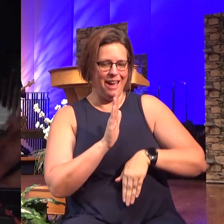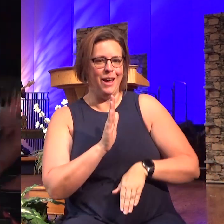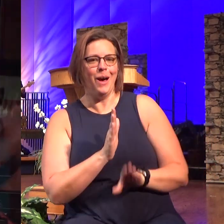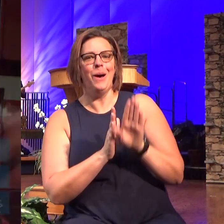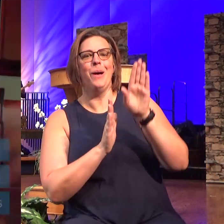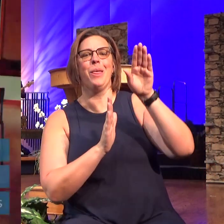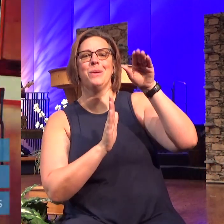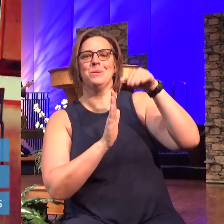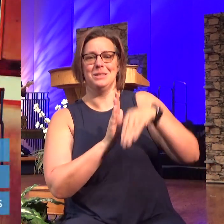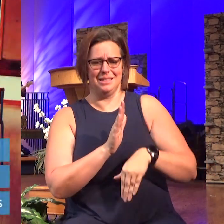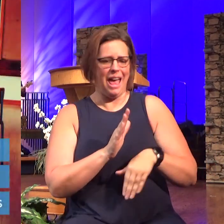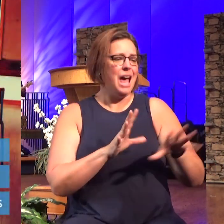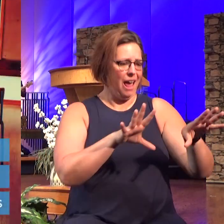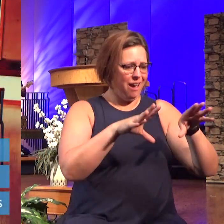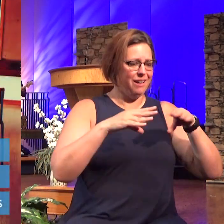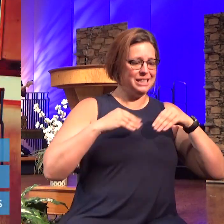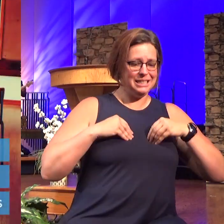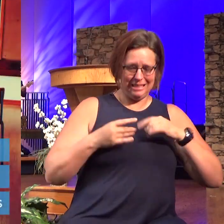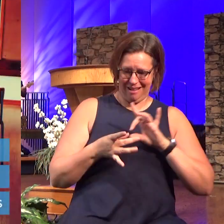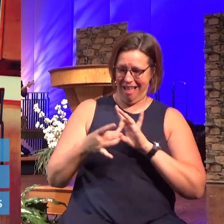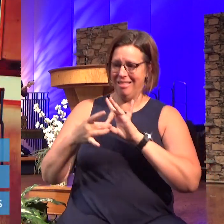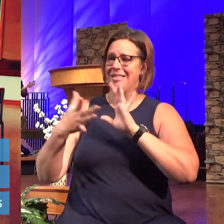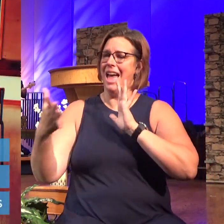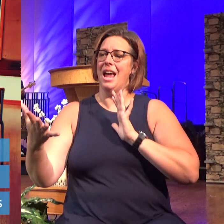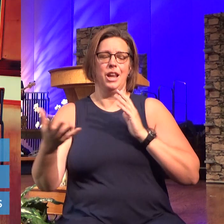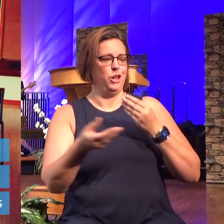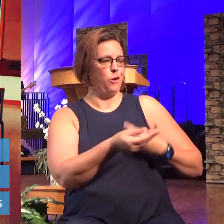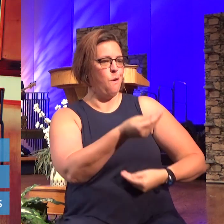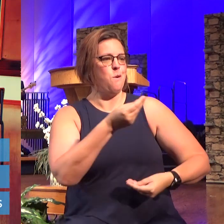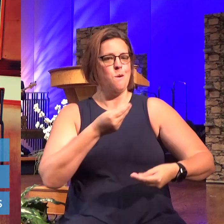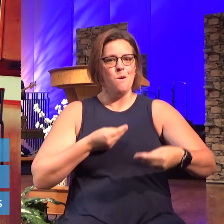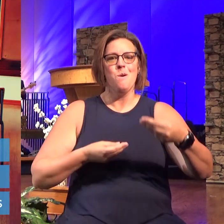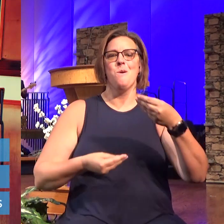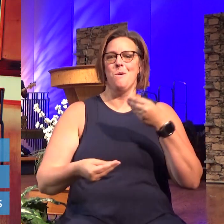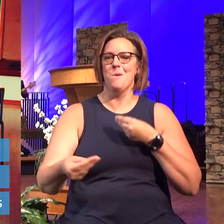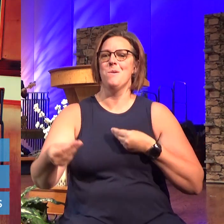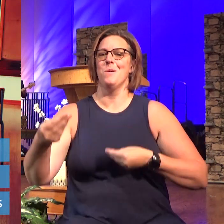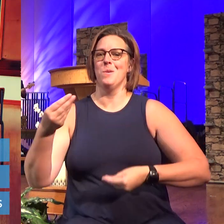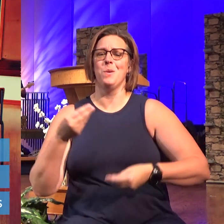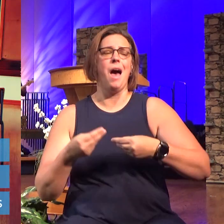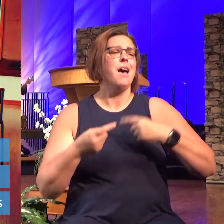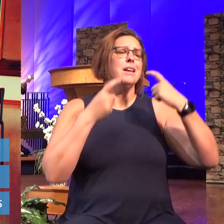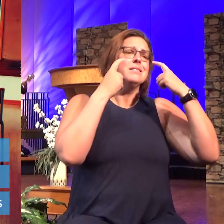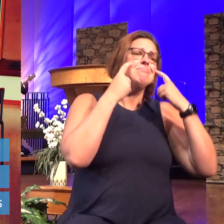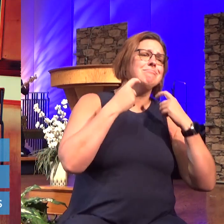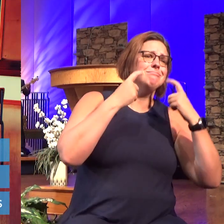to the taking in and the letting go, to